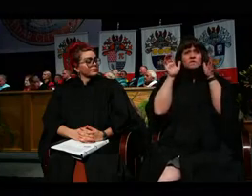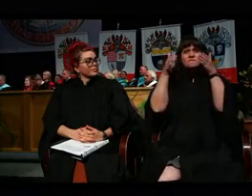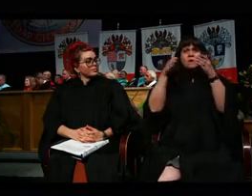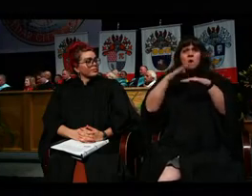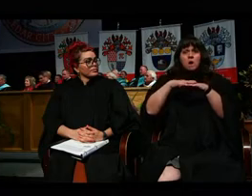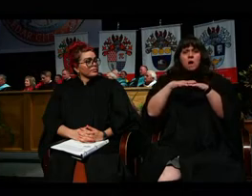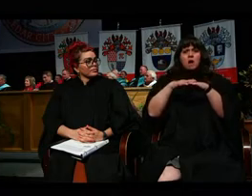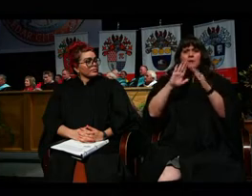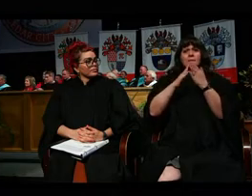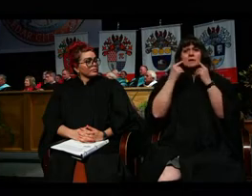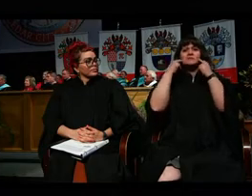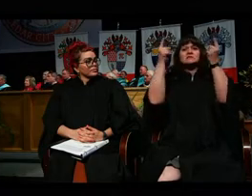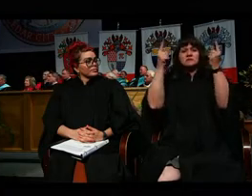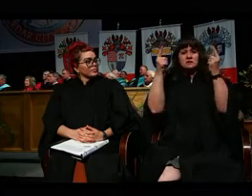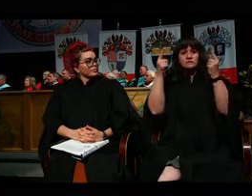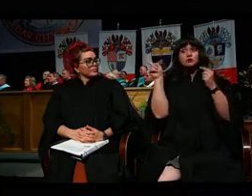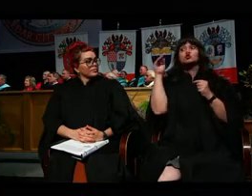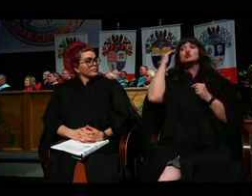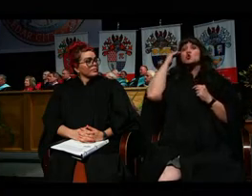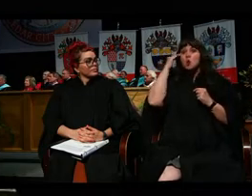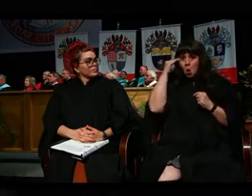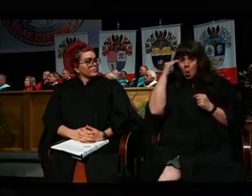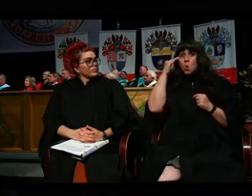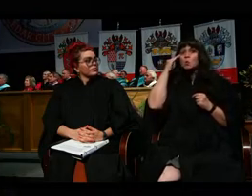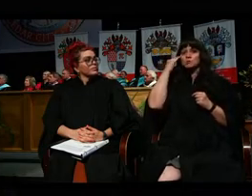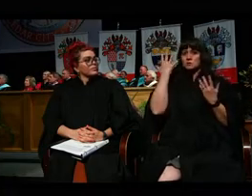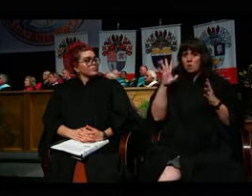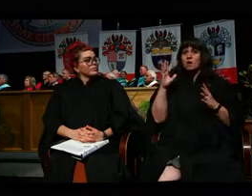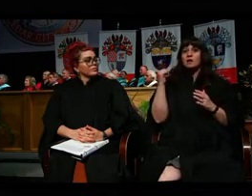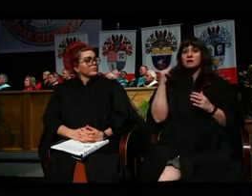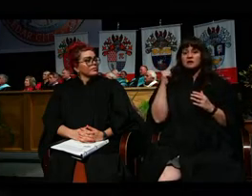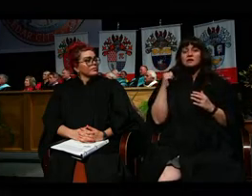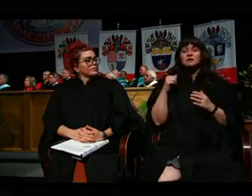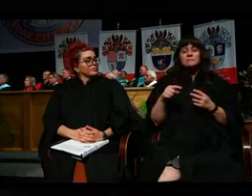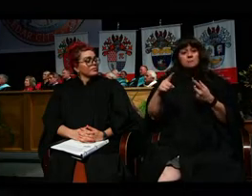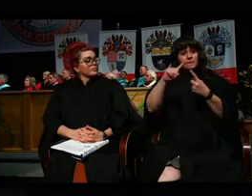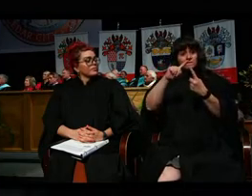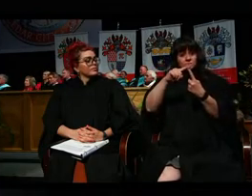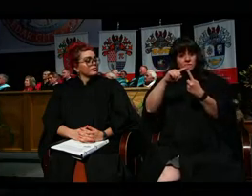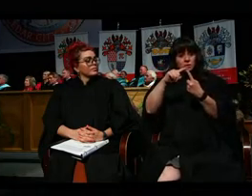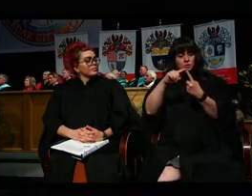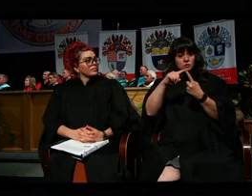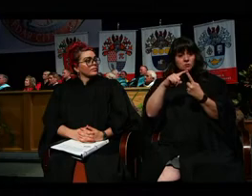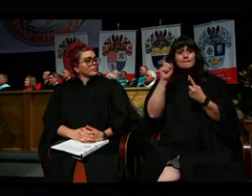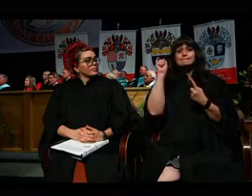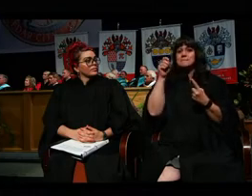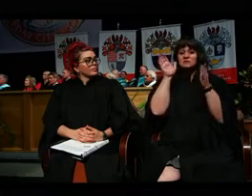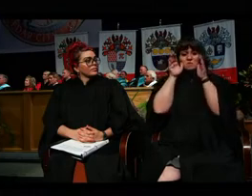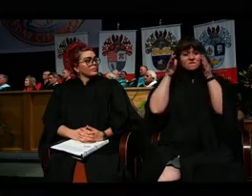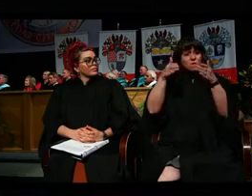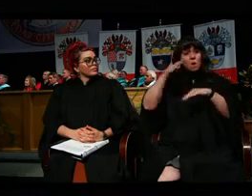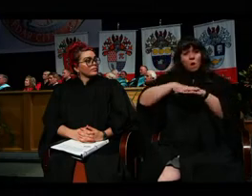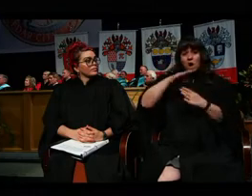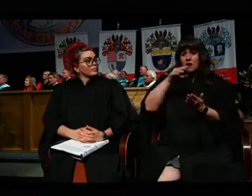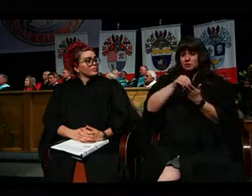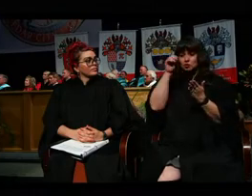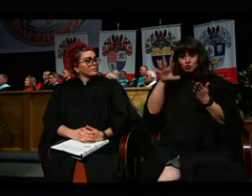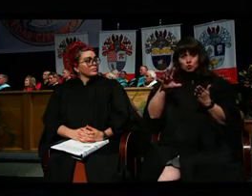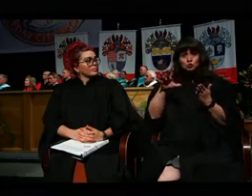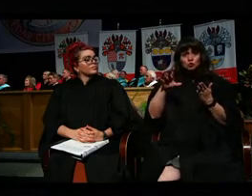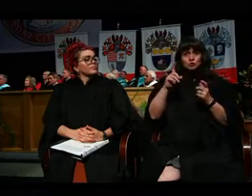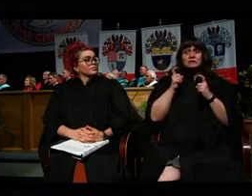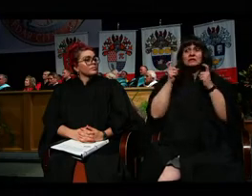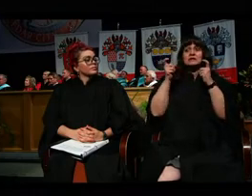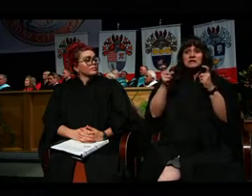she knows this, and that's why she's the right person. The first and foremost has to be our students and giving them a world-class education.